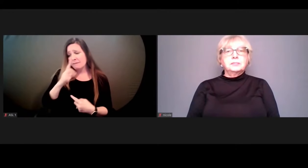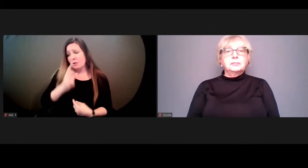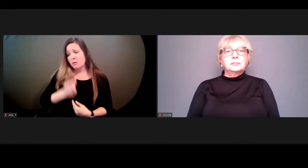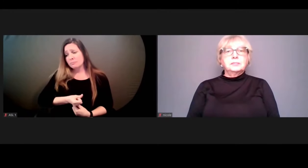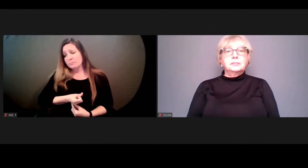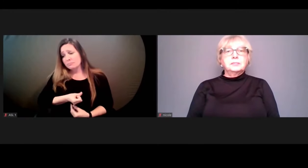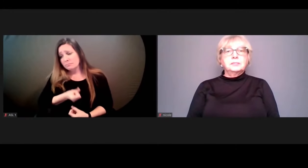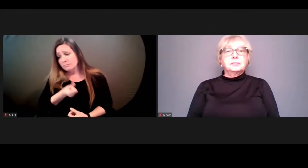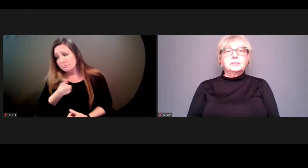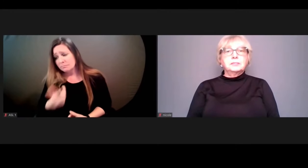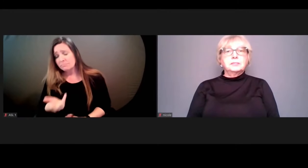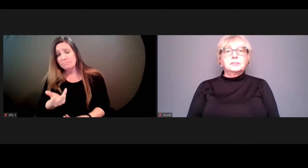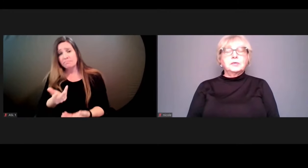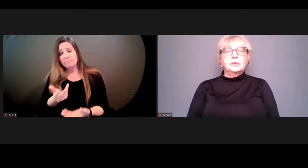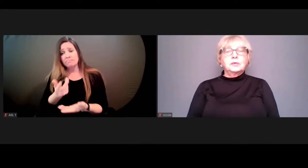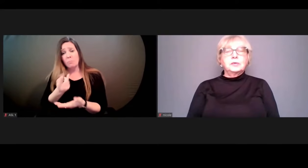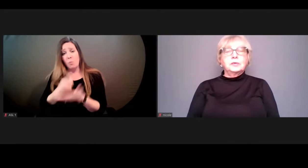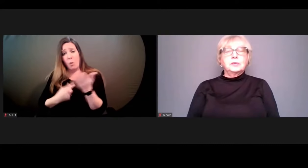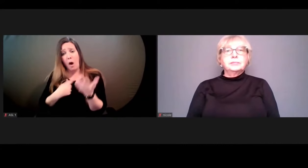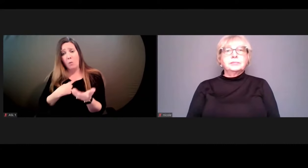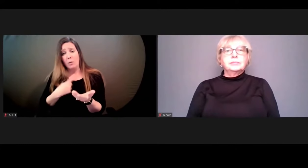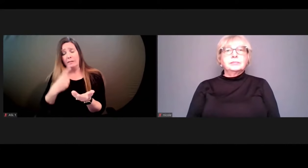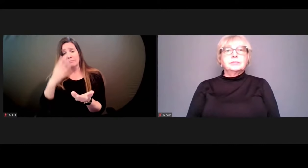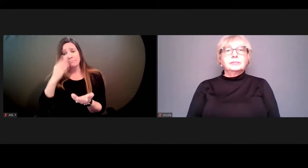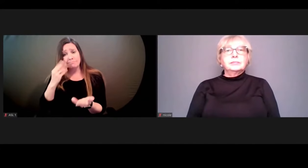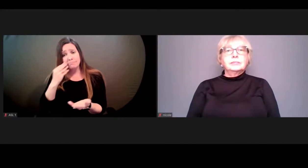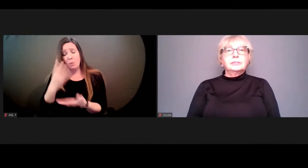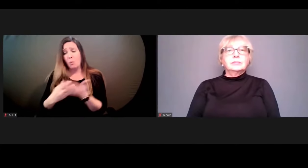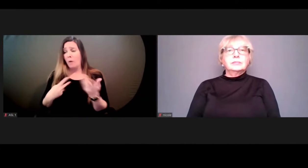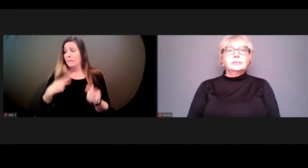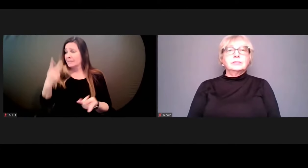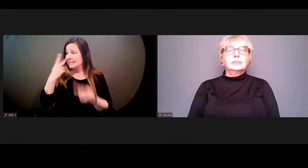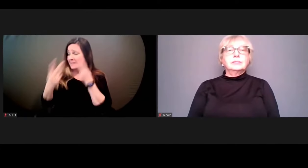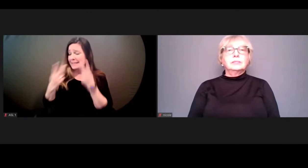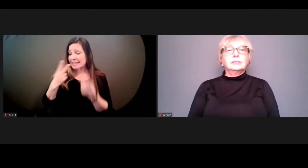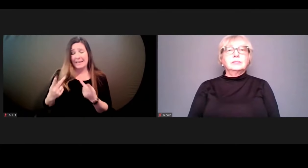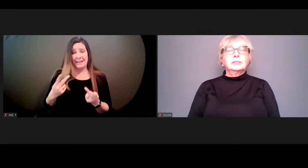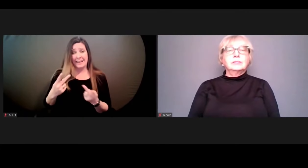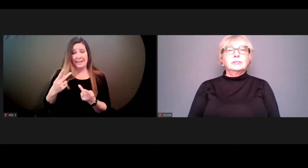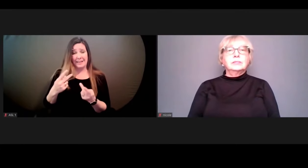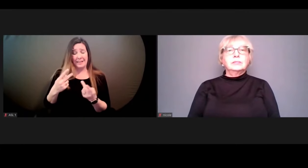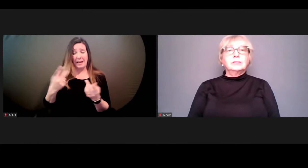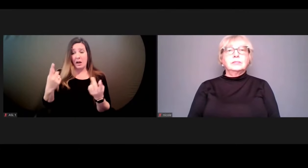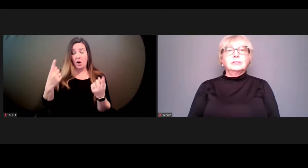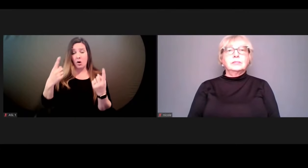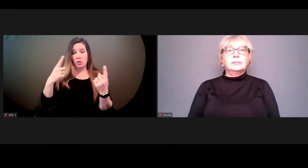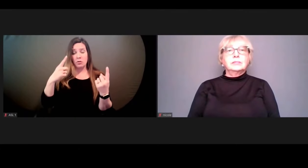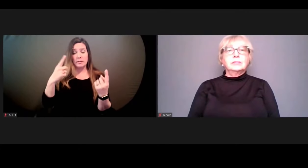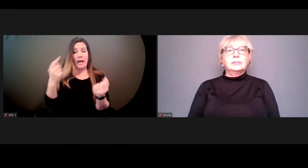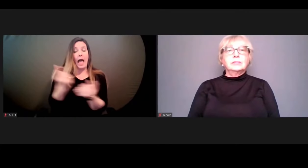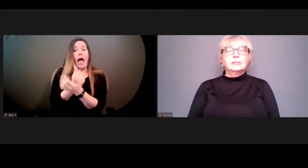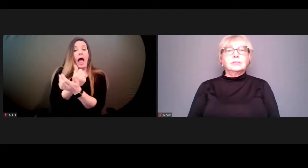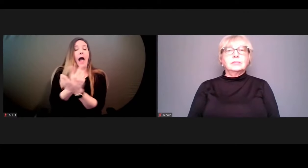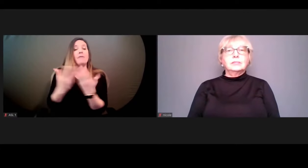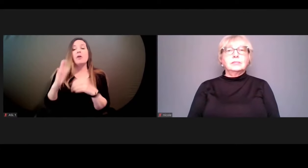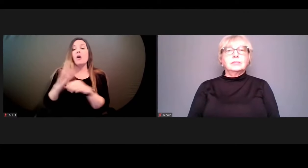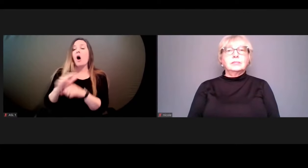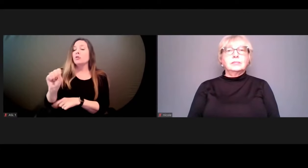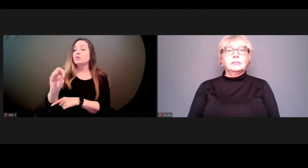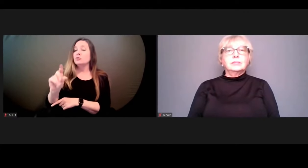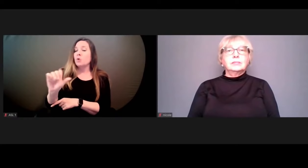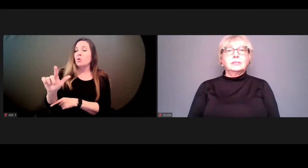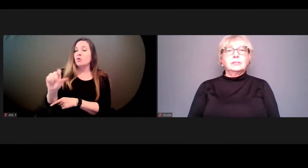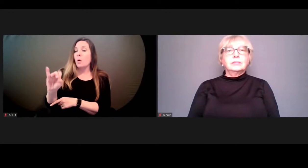what we're facing and what we're seeing with all the noise that's happening on social media platforms and